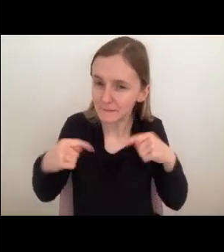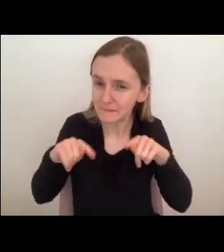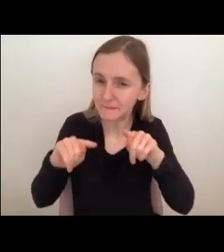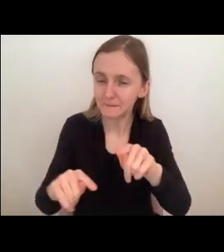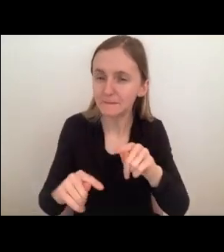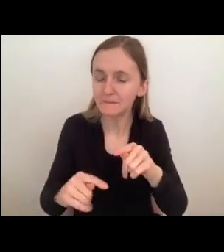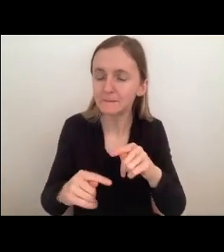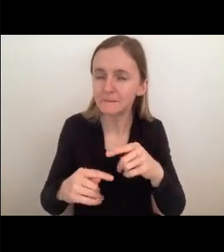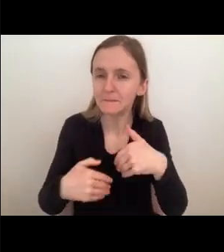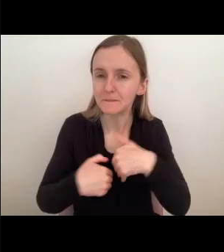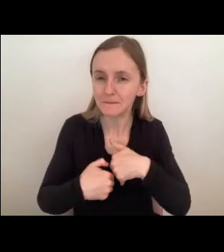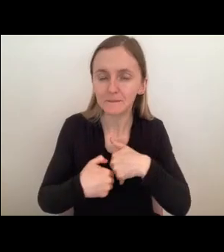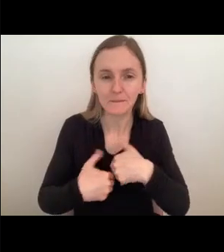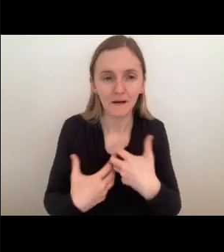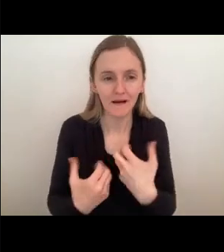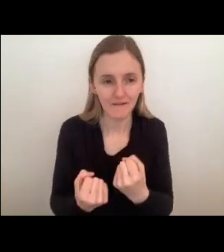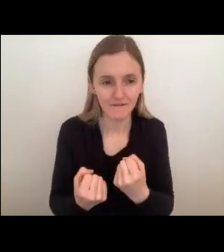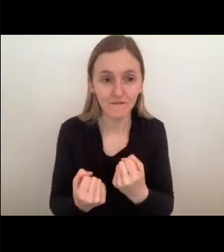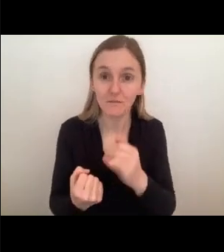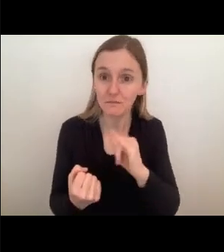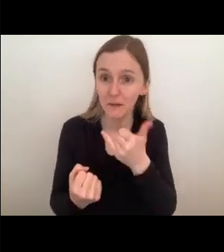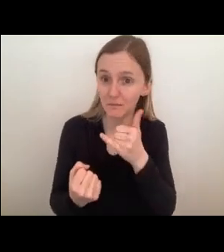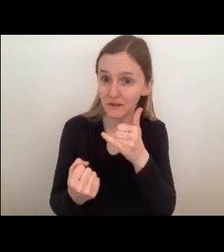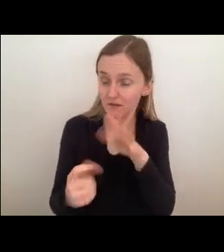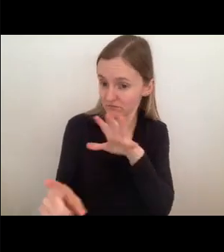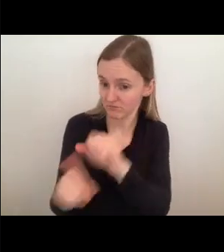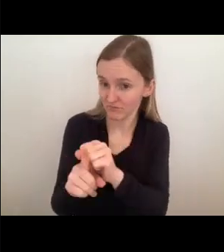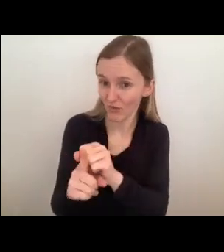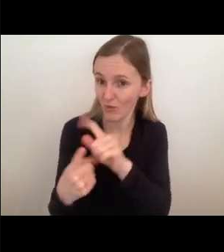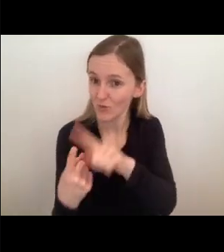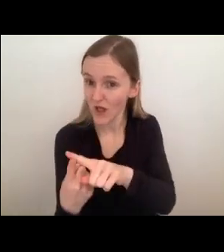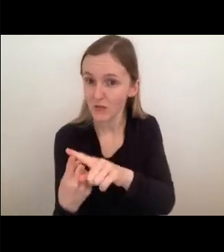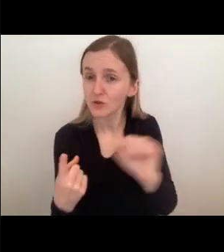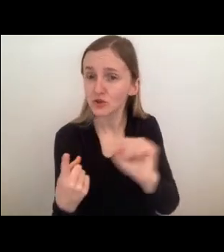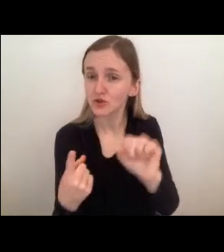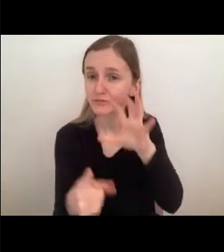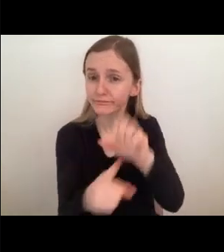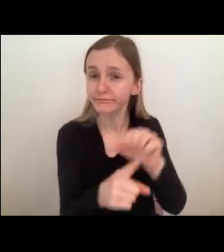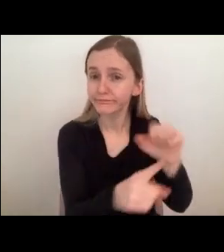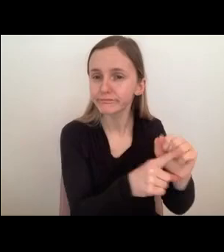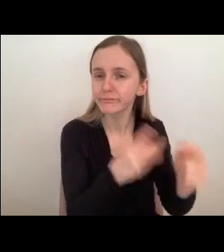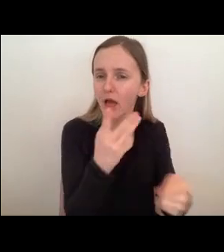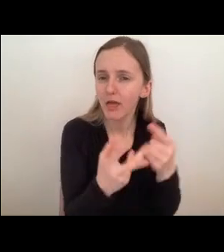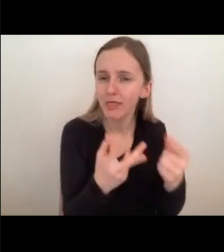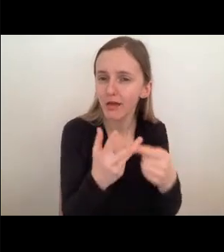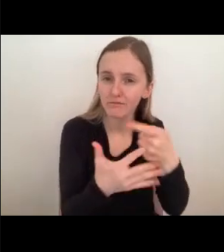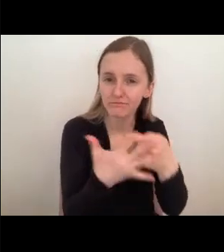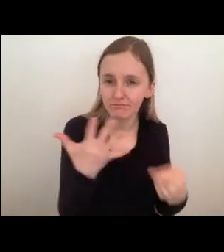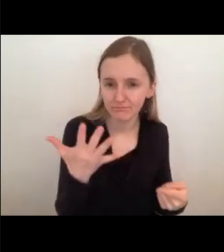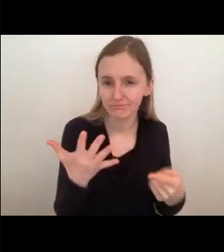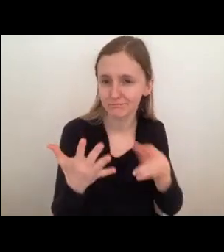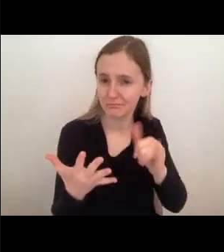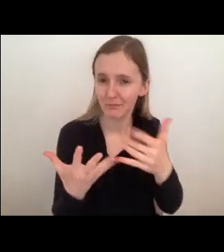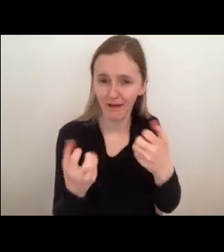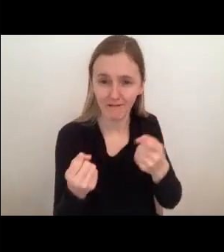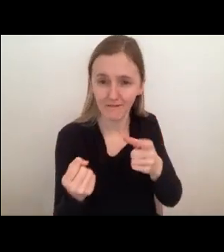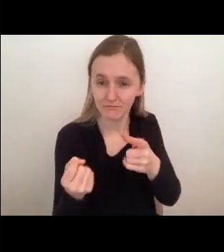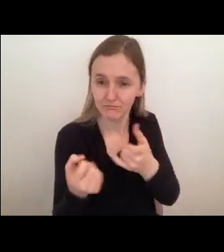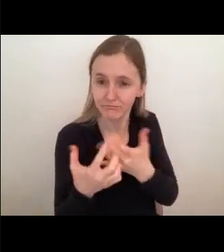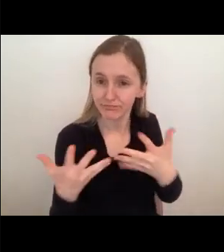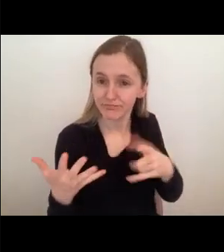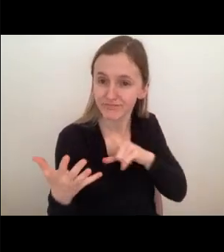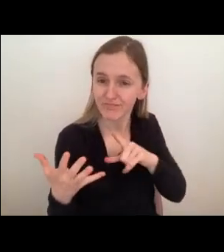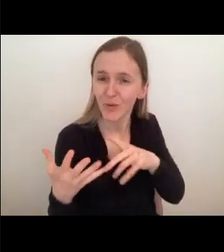haven't had those additional diagnoses, and that could be for many reasons. It might be because there are long